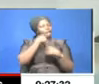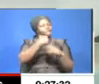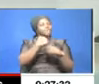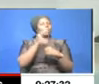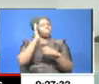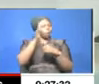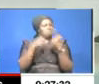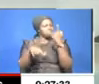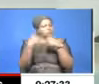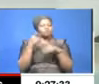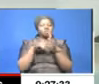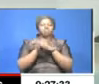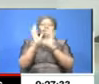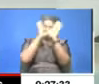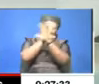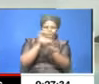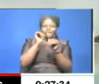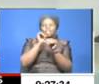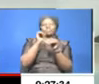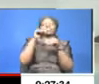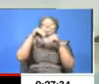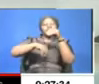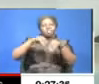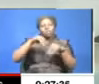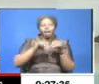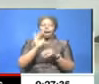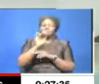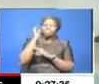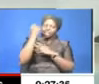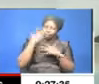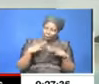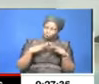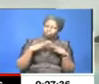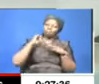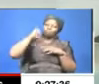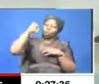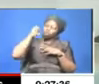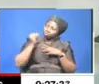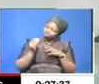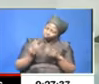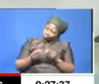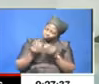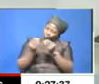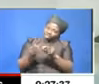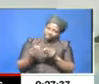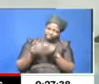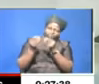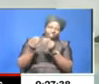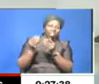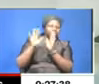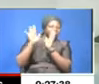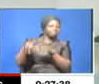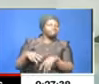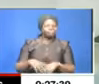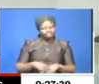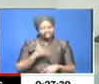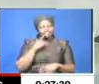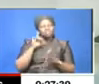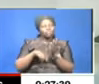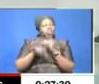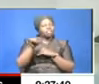presidential race, urged Kenyans to shun political offering what he termed as false